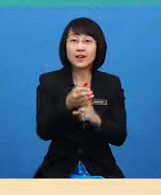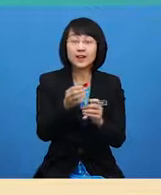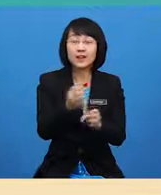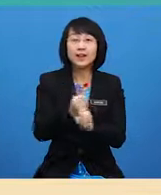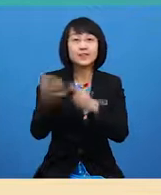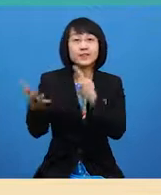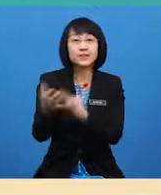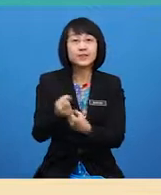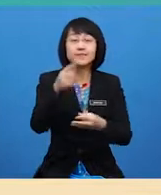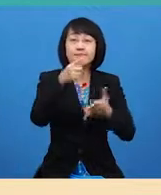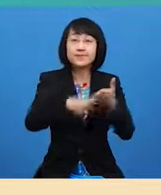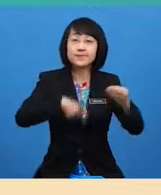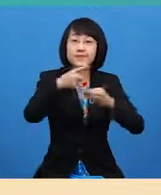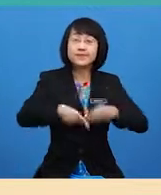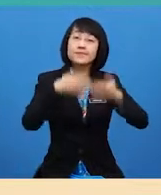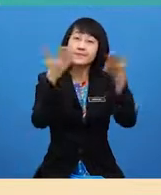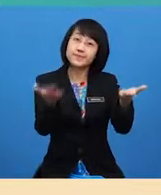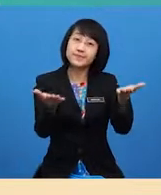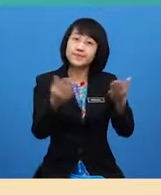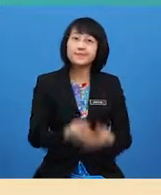sausage. What about you?